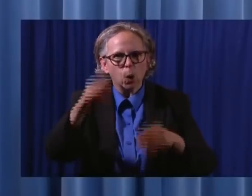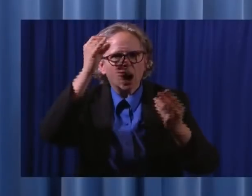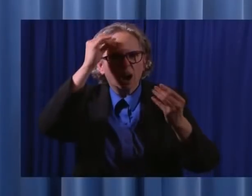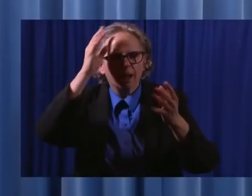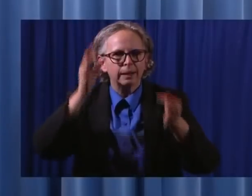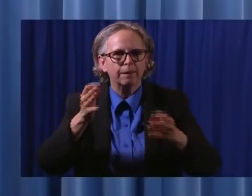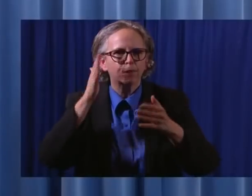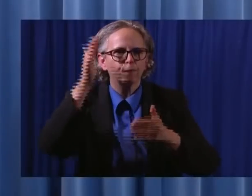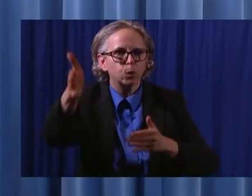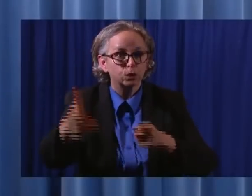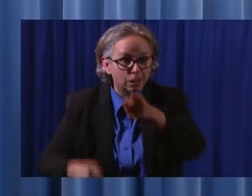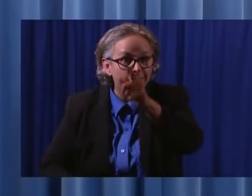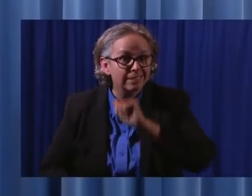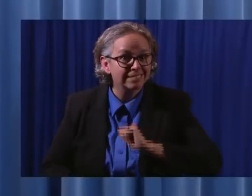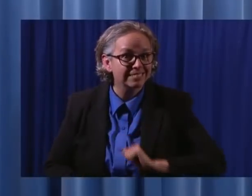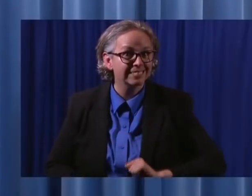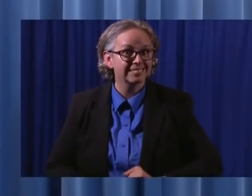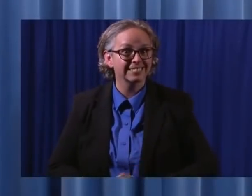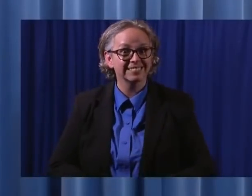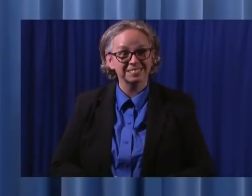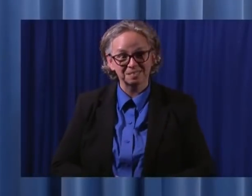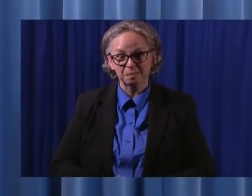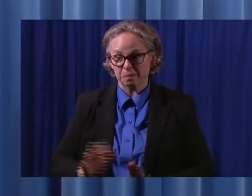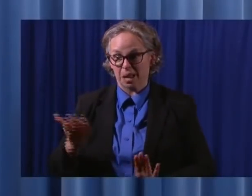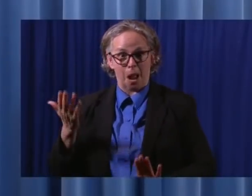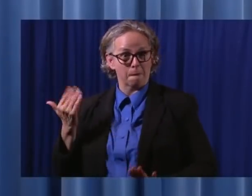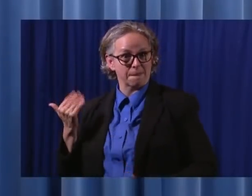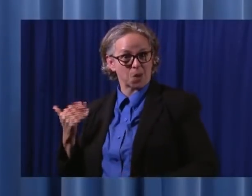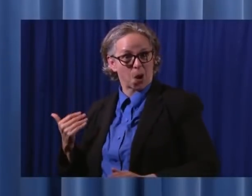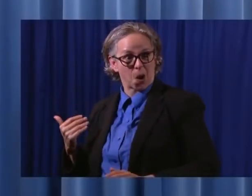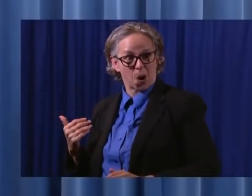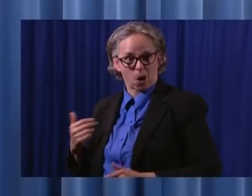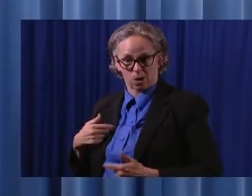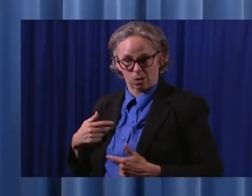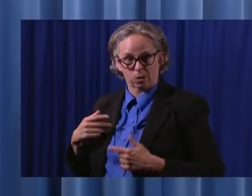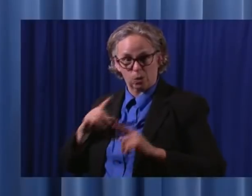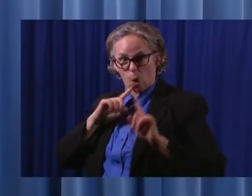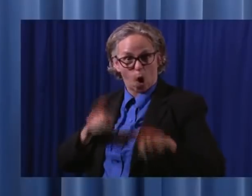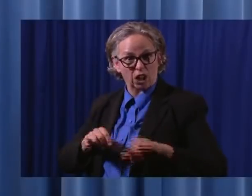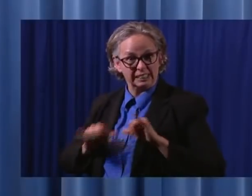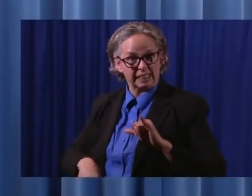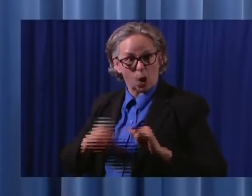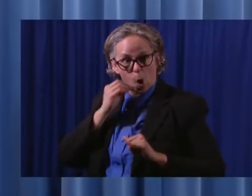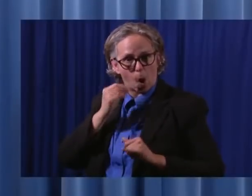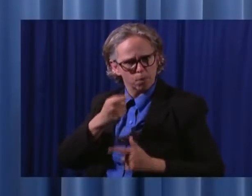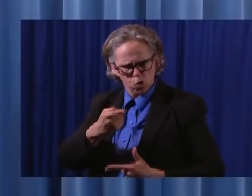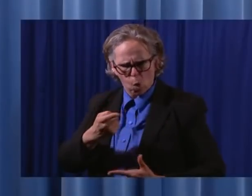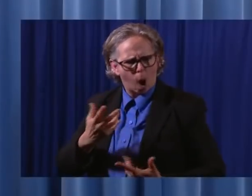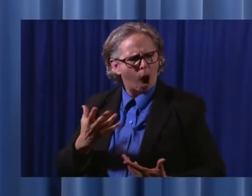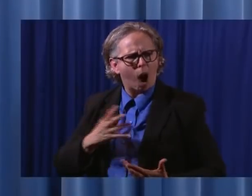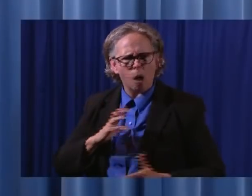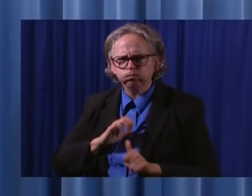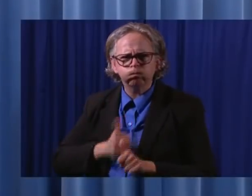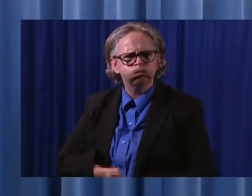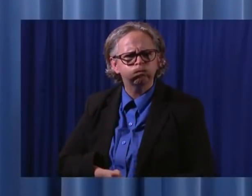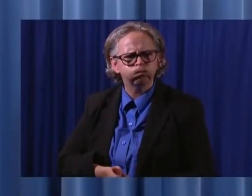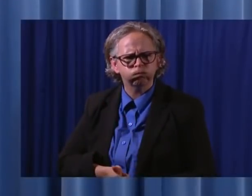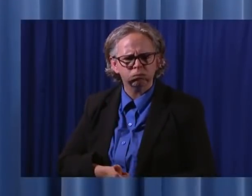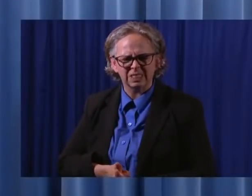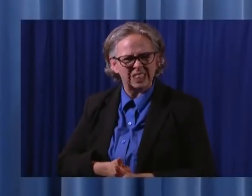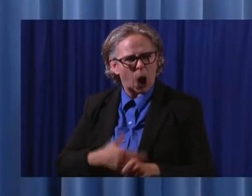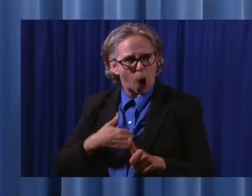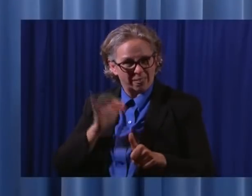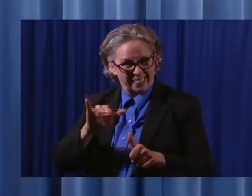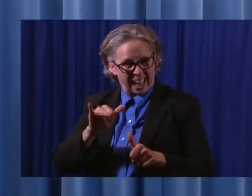virus and did a phenomenal job, we have to do that now. The other side of that is testing, and